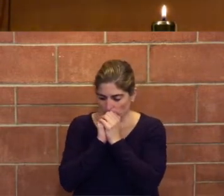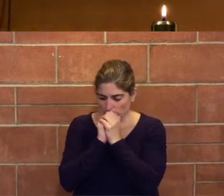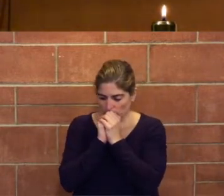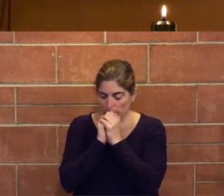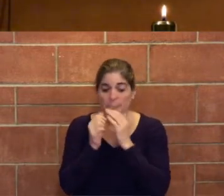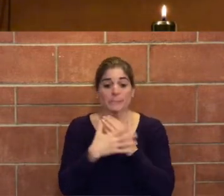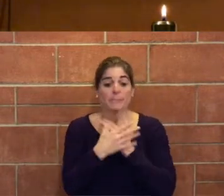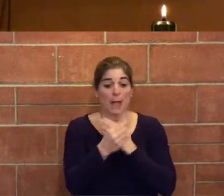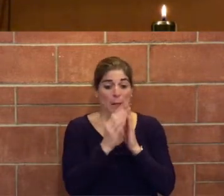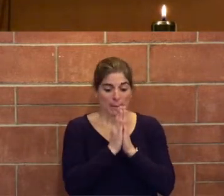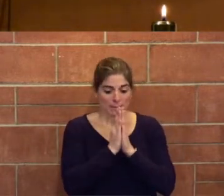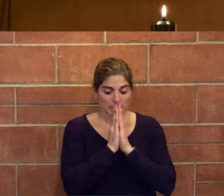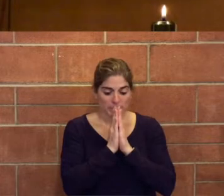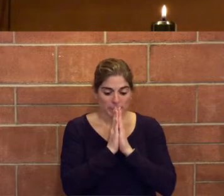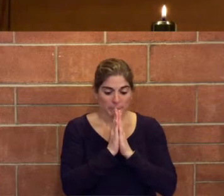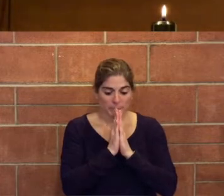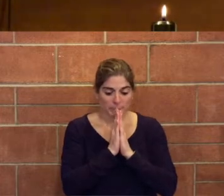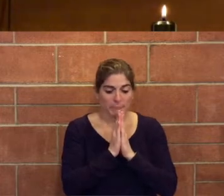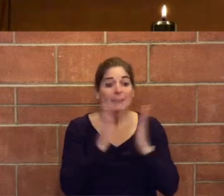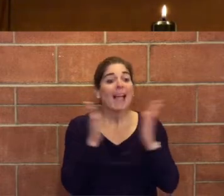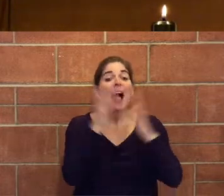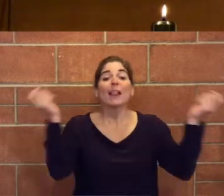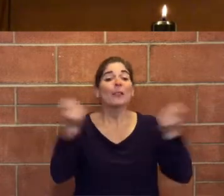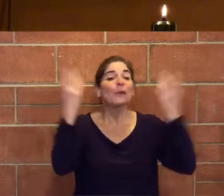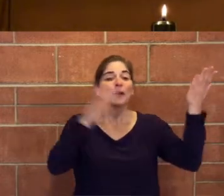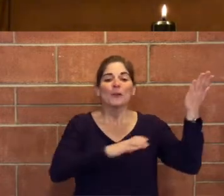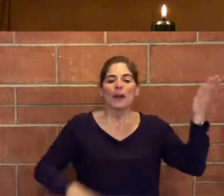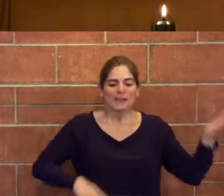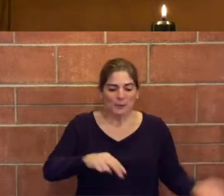Amen. Alleluia, Christ is risen.